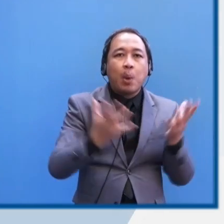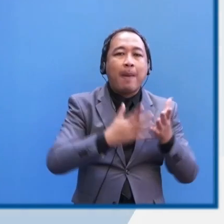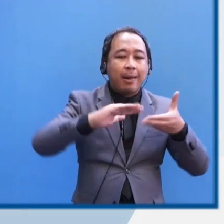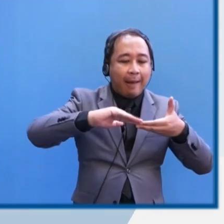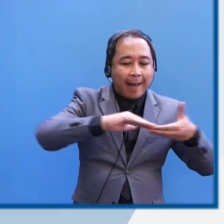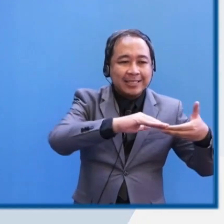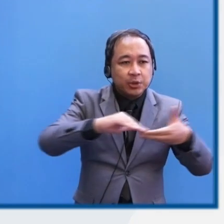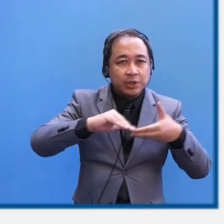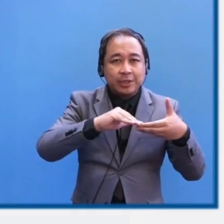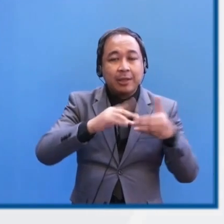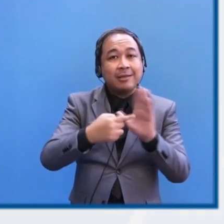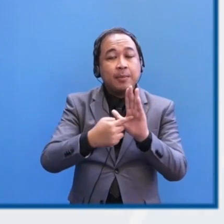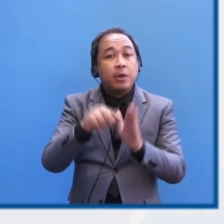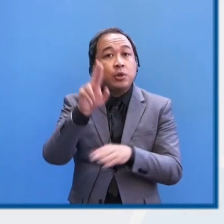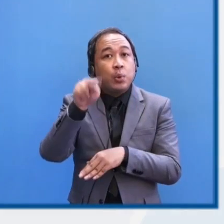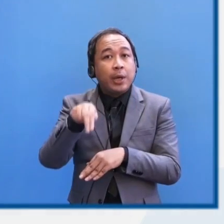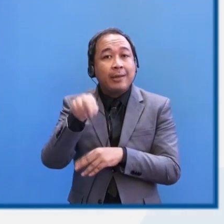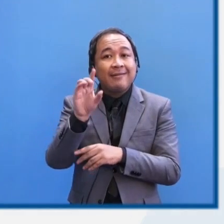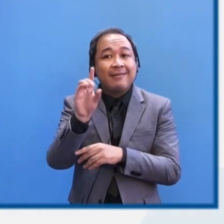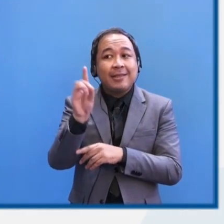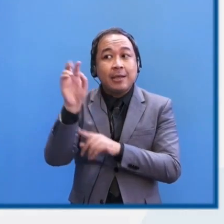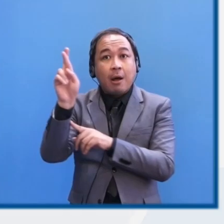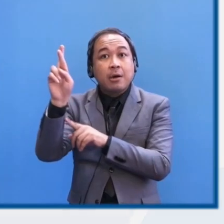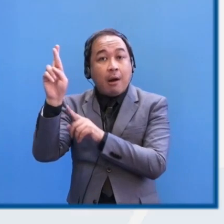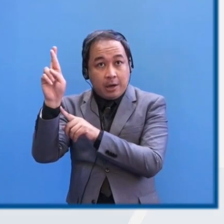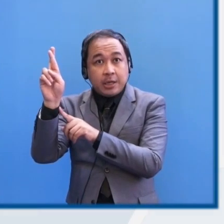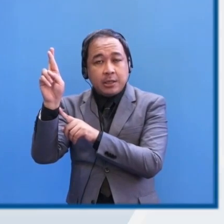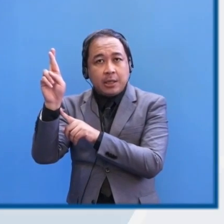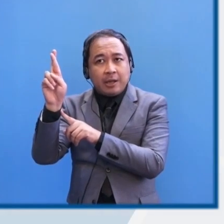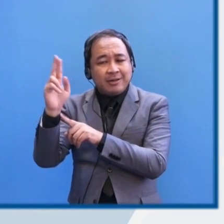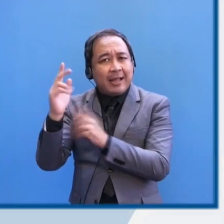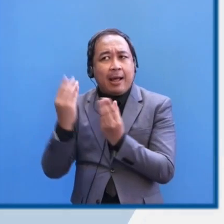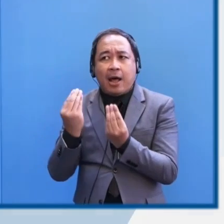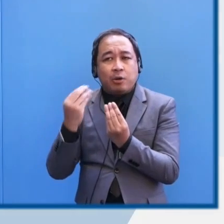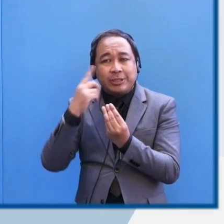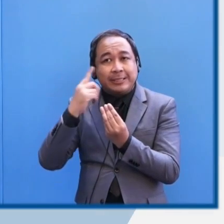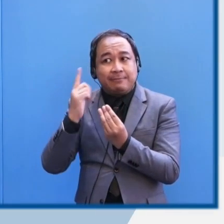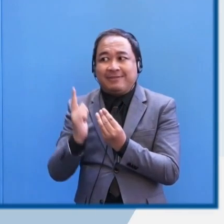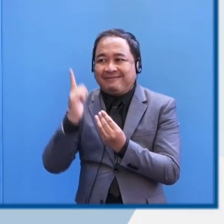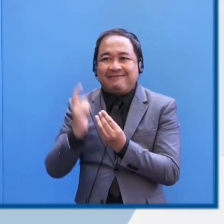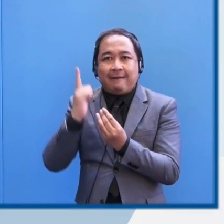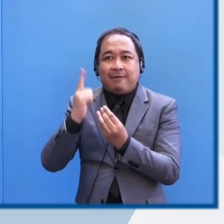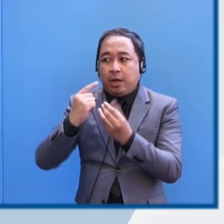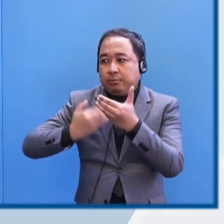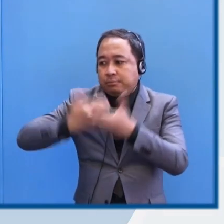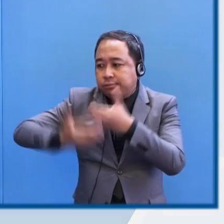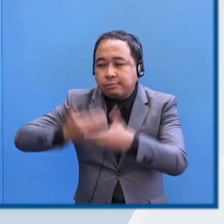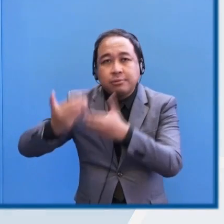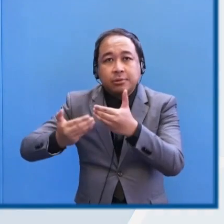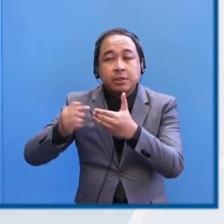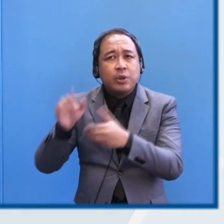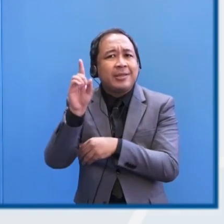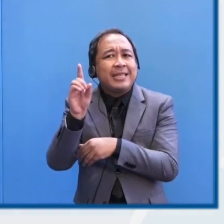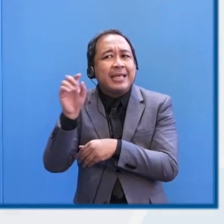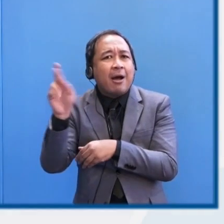for example, UNDRR has the way it has started, that how it is integrating DRR